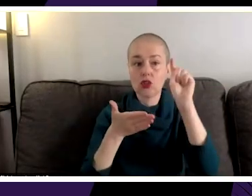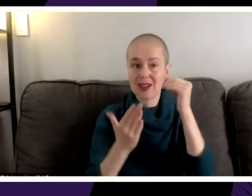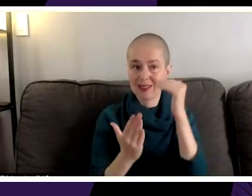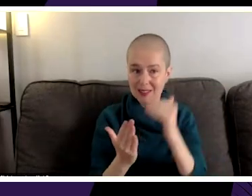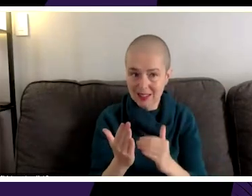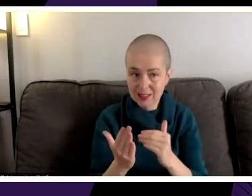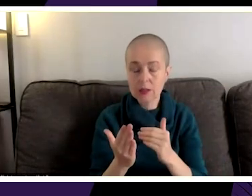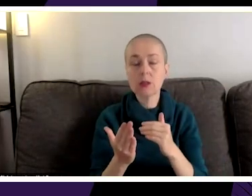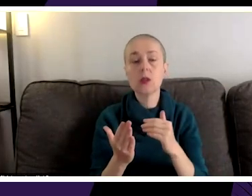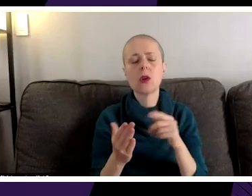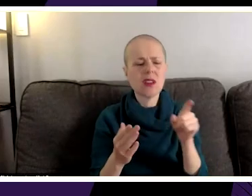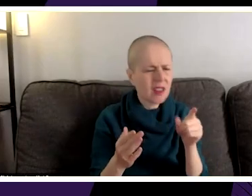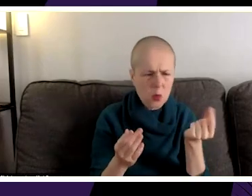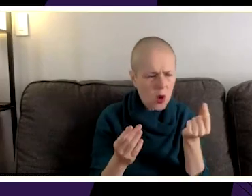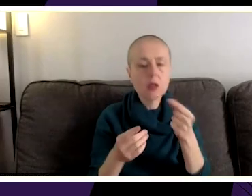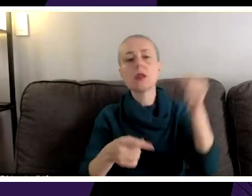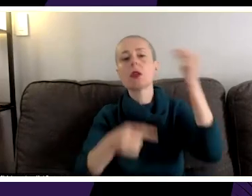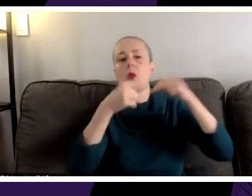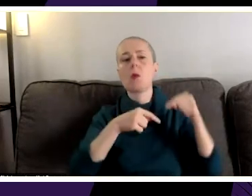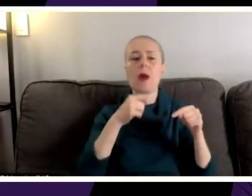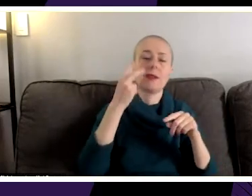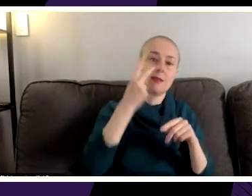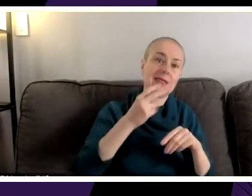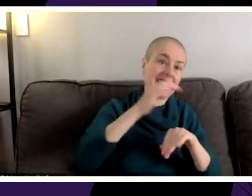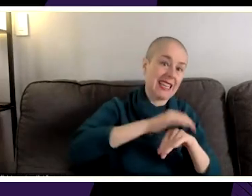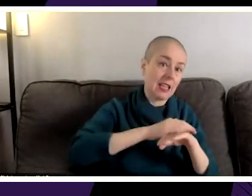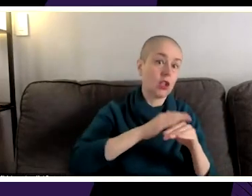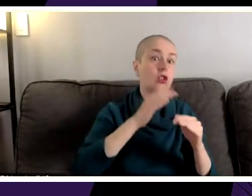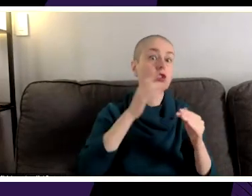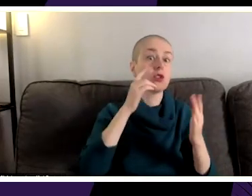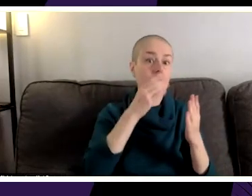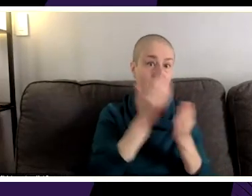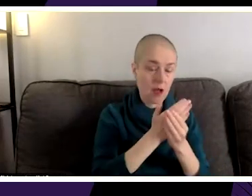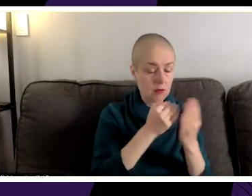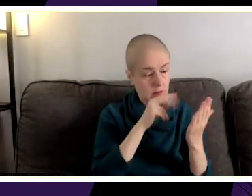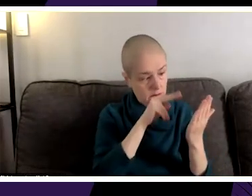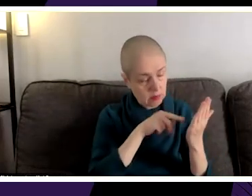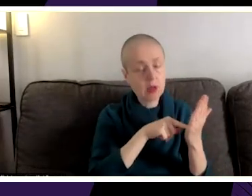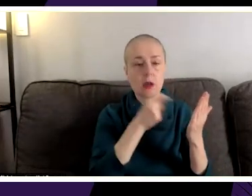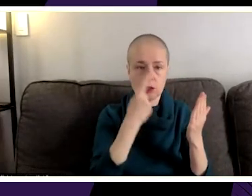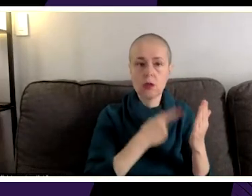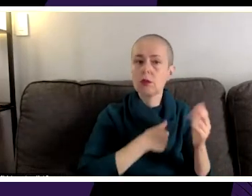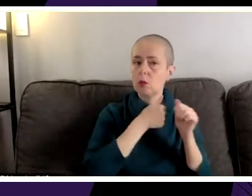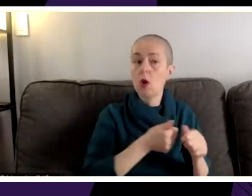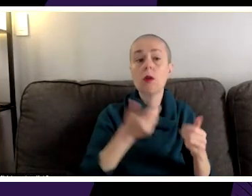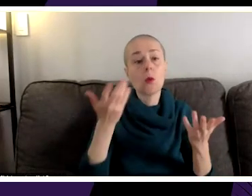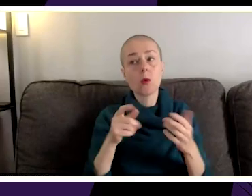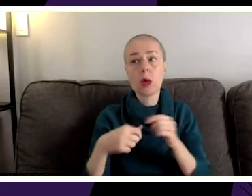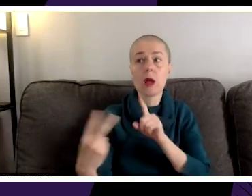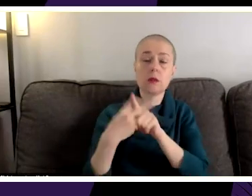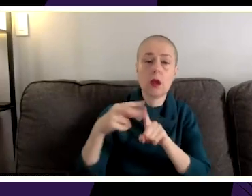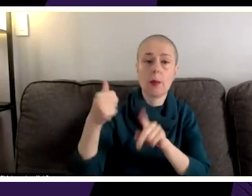can, work accordingly, and they can even assign someone to work on this. And it also has this very